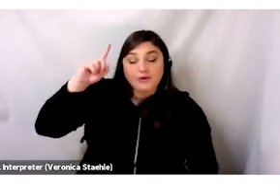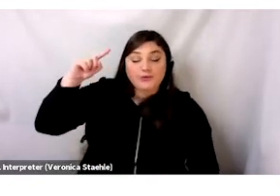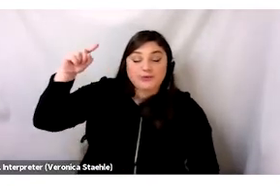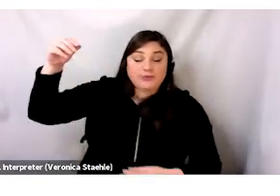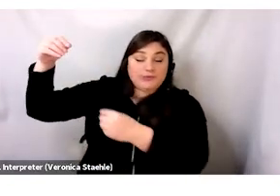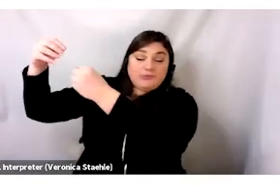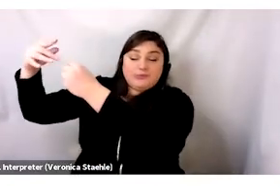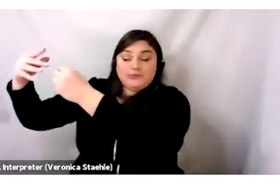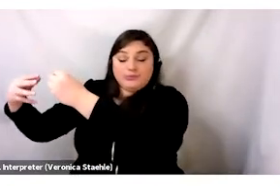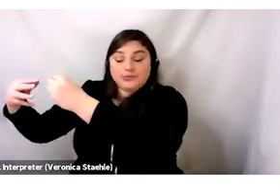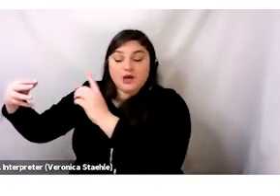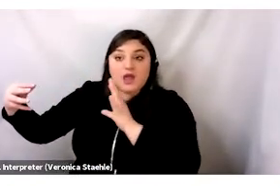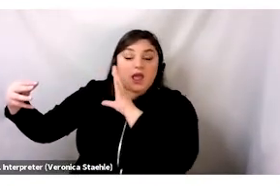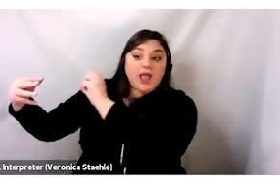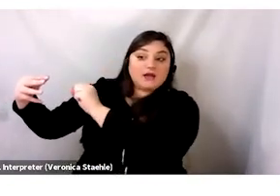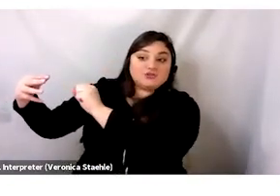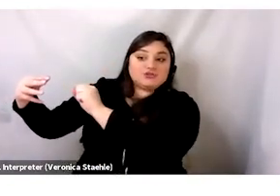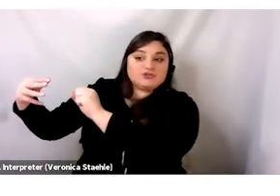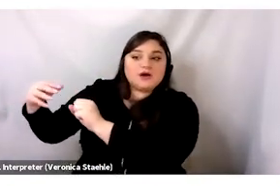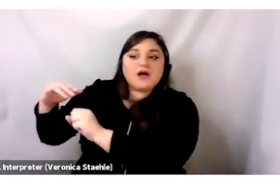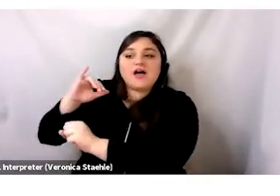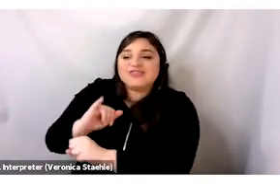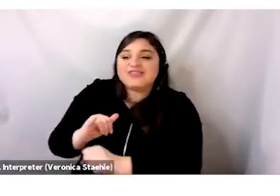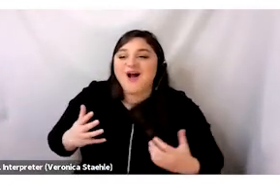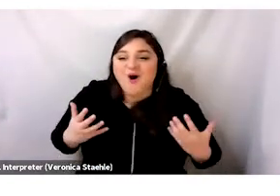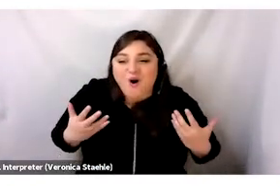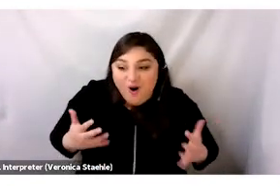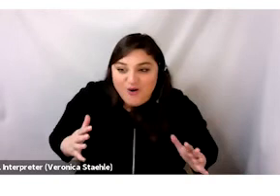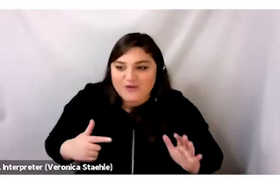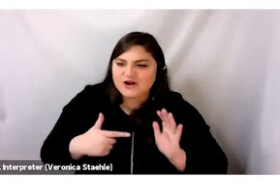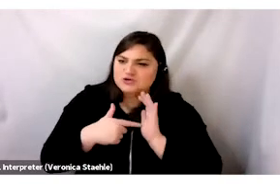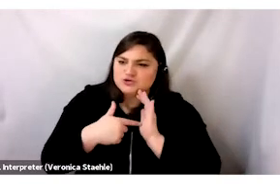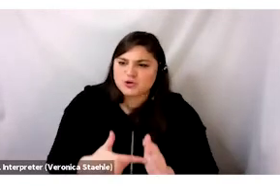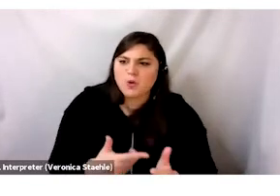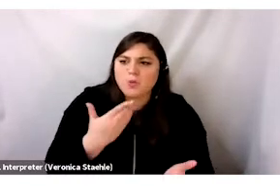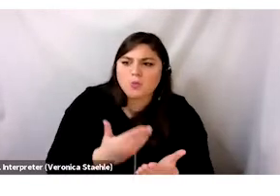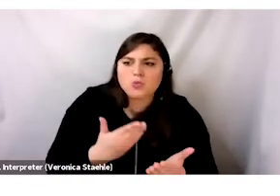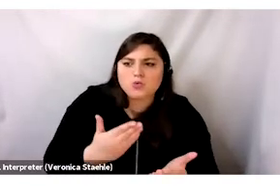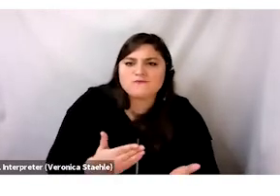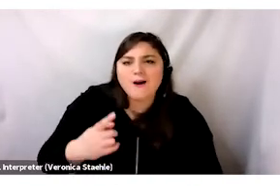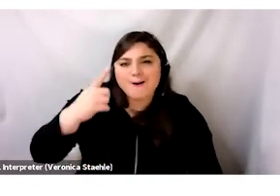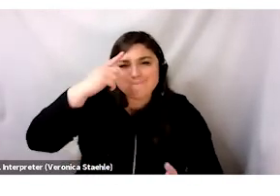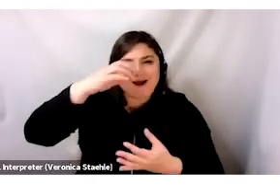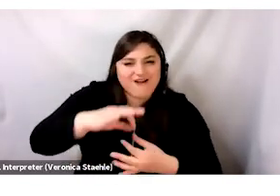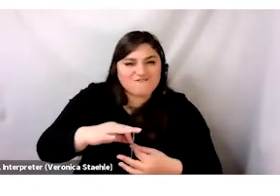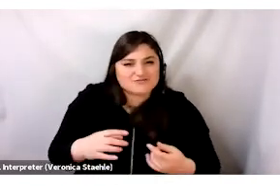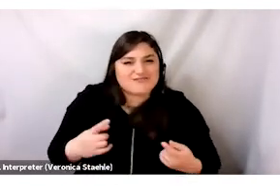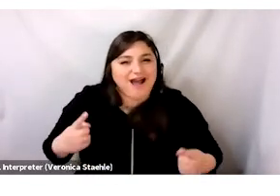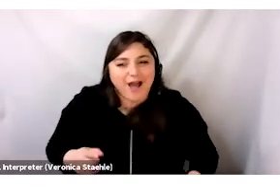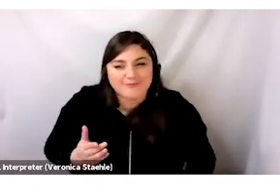don't waste any time beating yourself up about it. Just gently and lovingly redirect your attention.